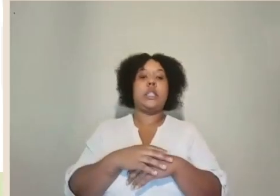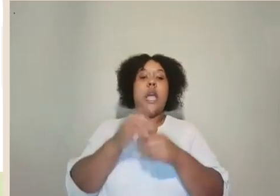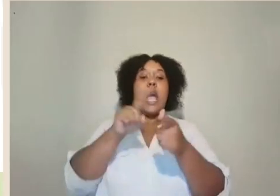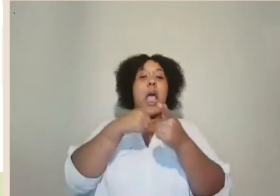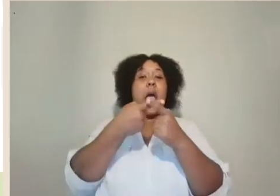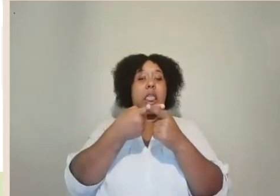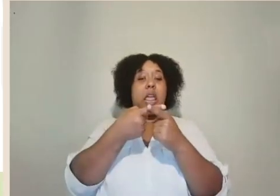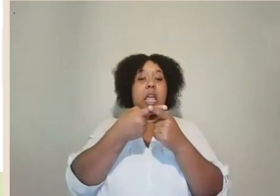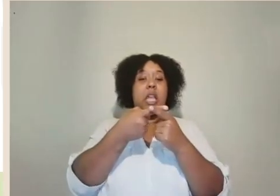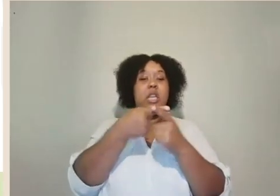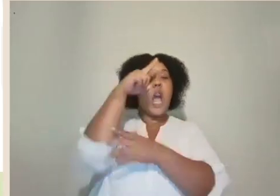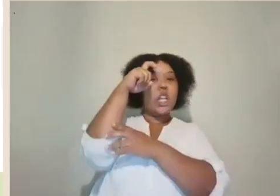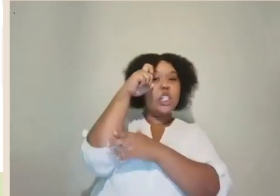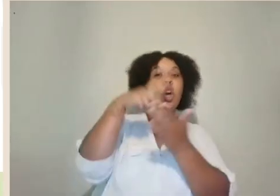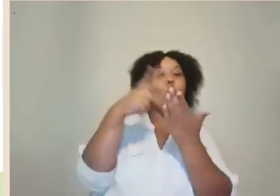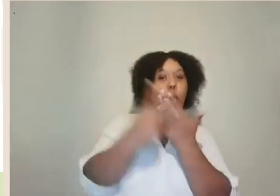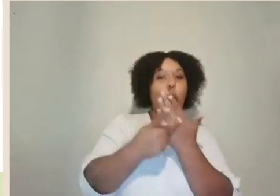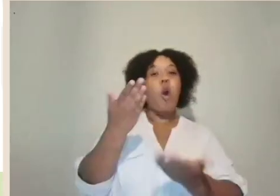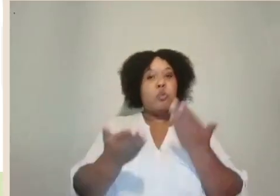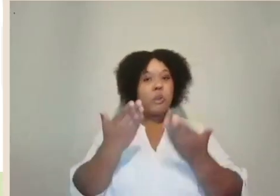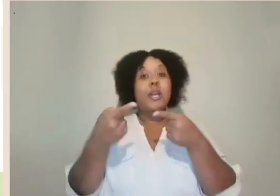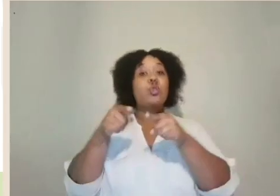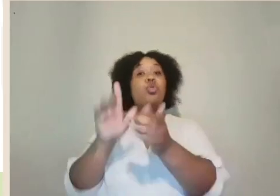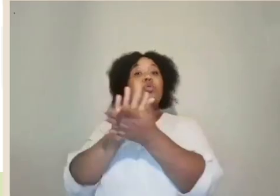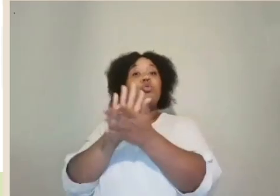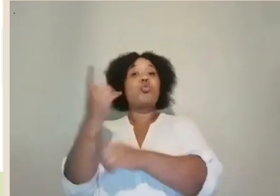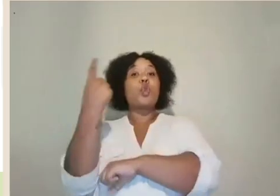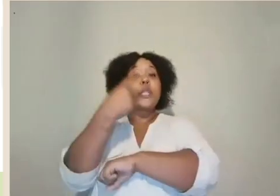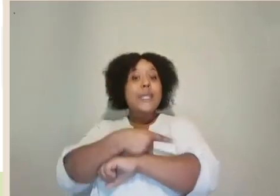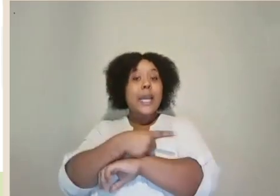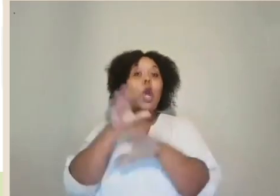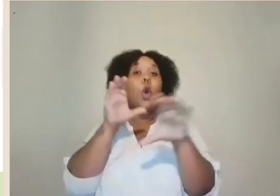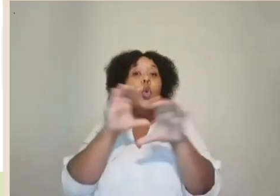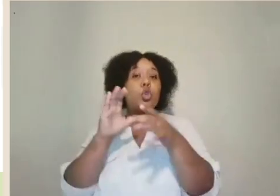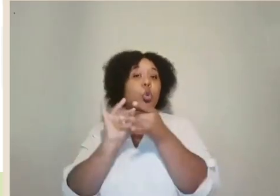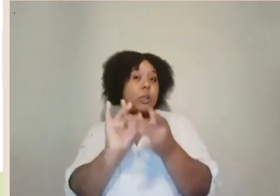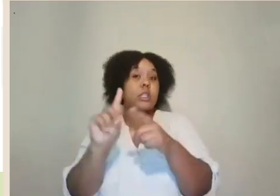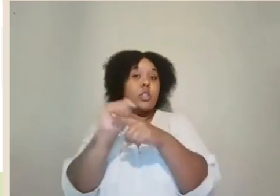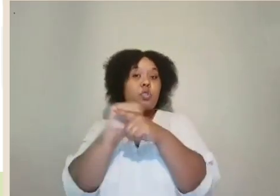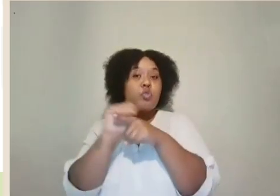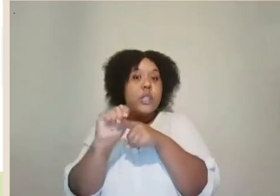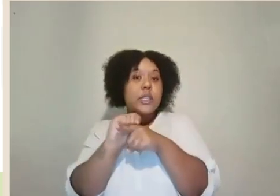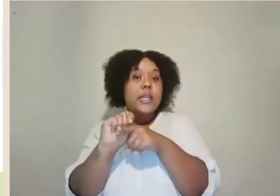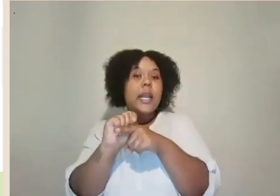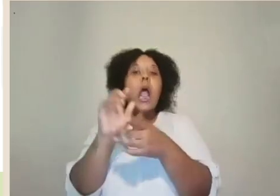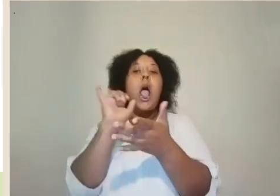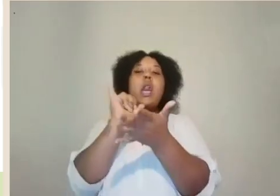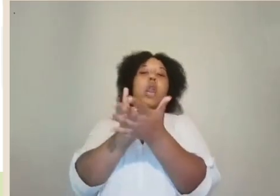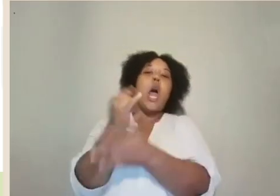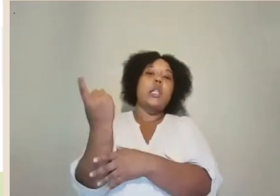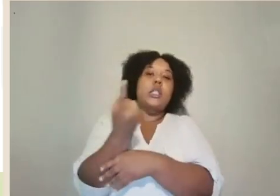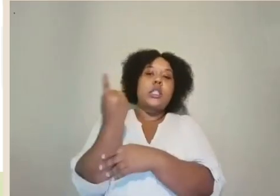school program. During the school day is something that we do in terms of training as well. And it has been something that has been